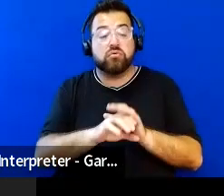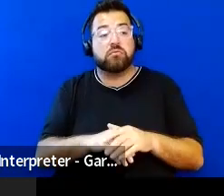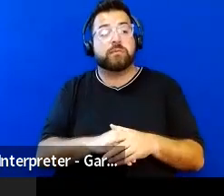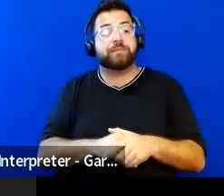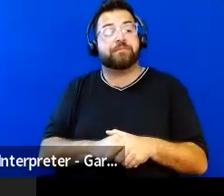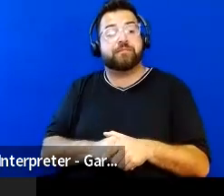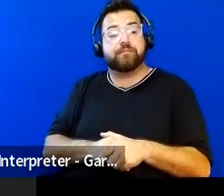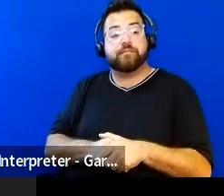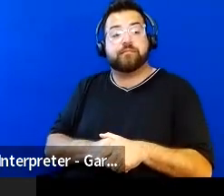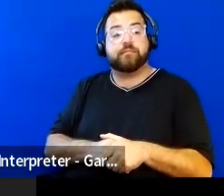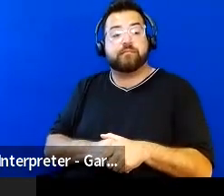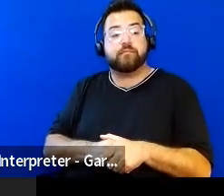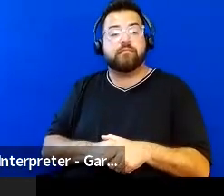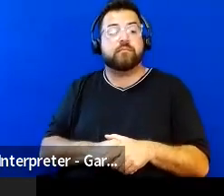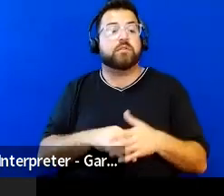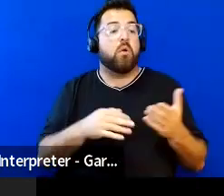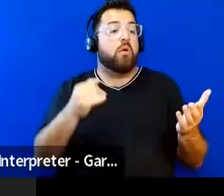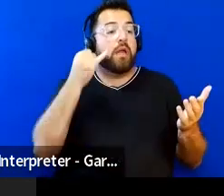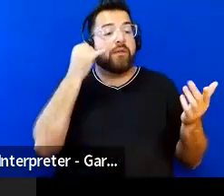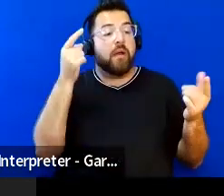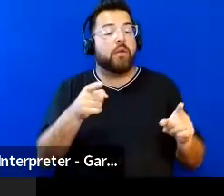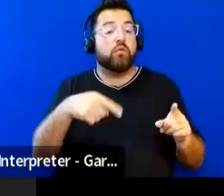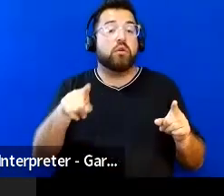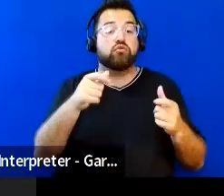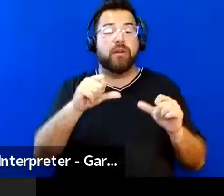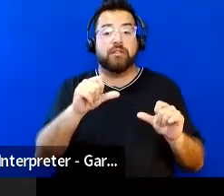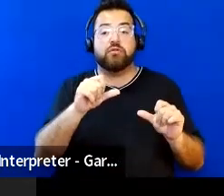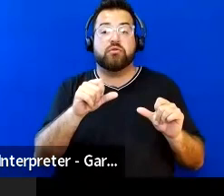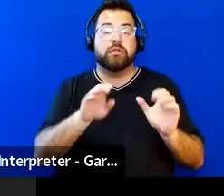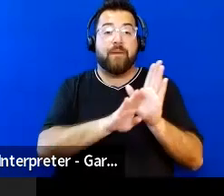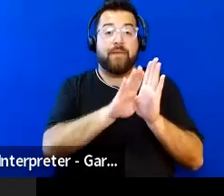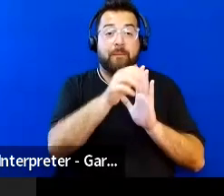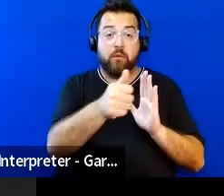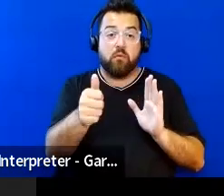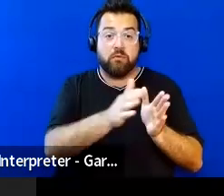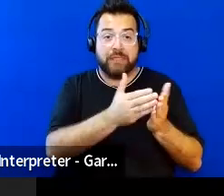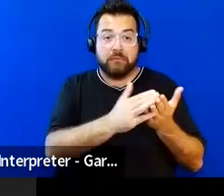you are, building a textbook, or you're trying to,